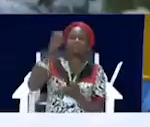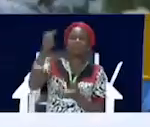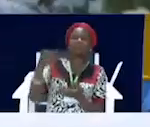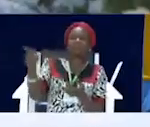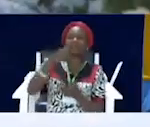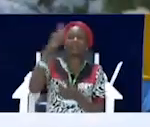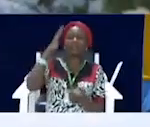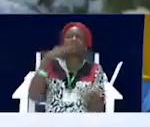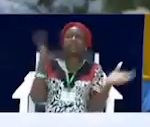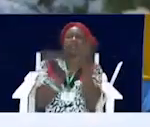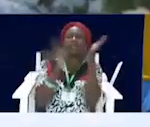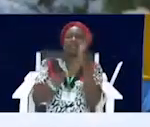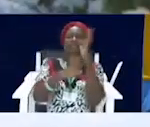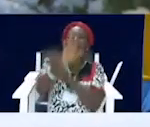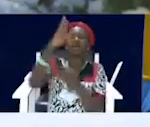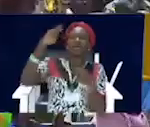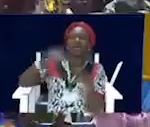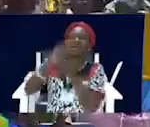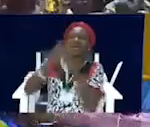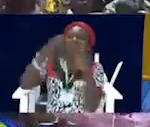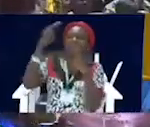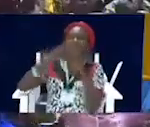You'll be praising God.